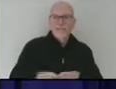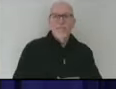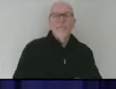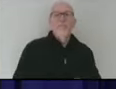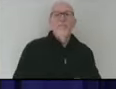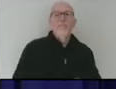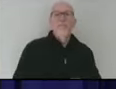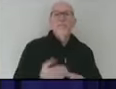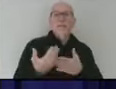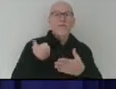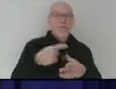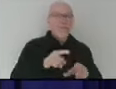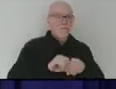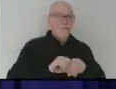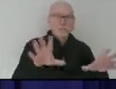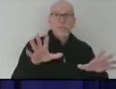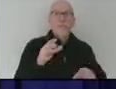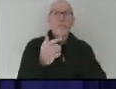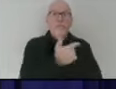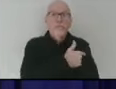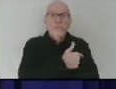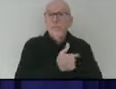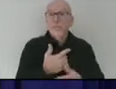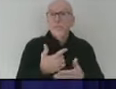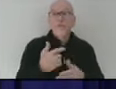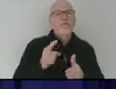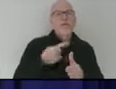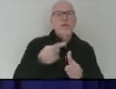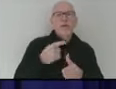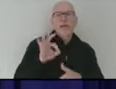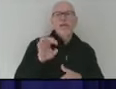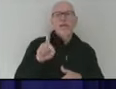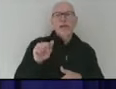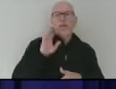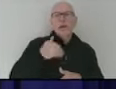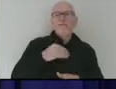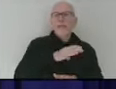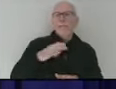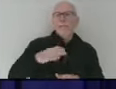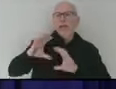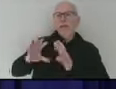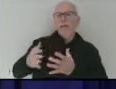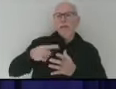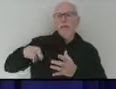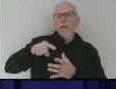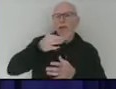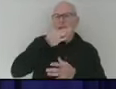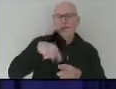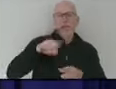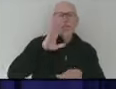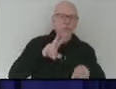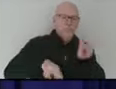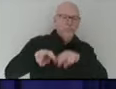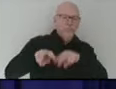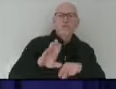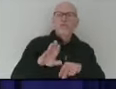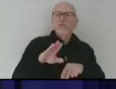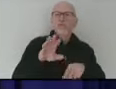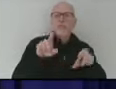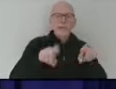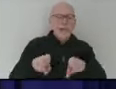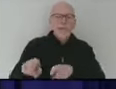can be distributed and administered, the FDA will have an outside committee of vaccine experts review the findings from the trial. If those